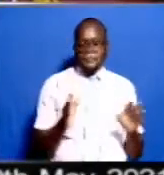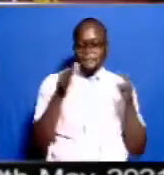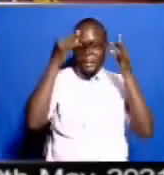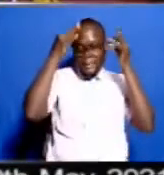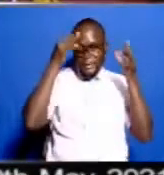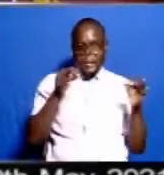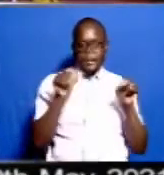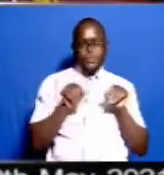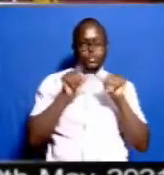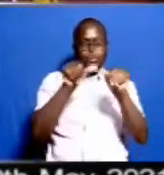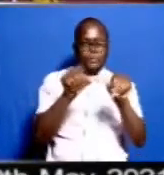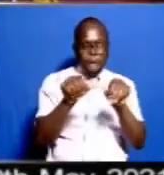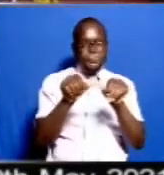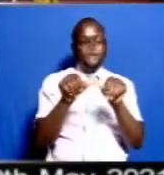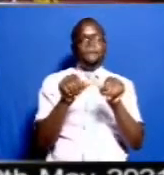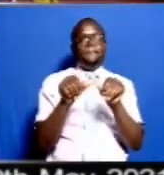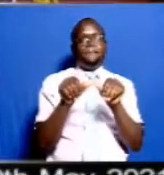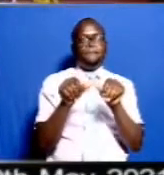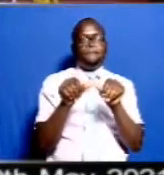to proceed